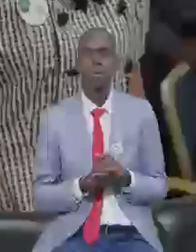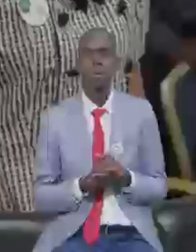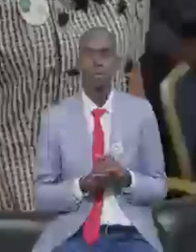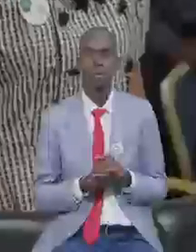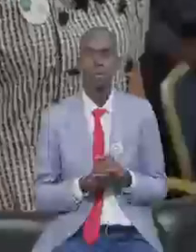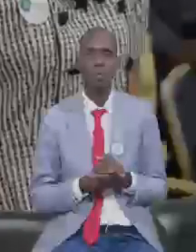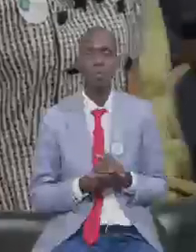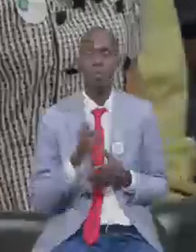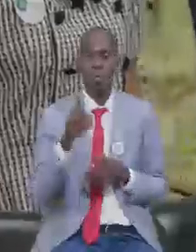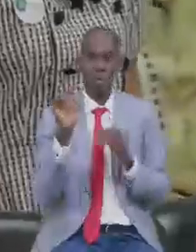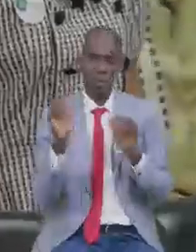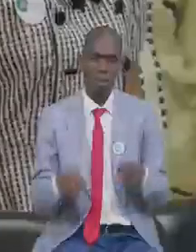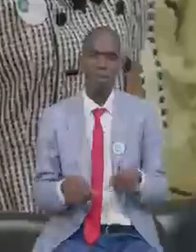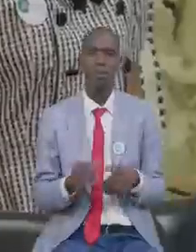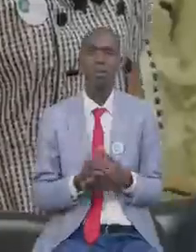You can.